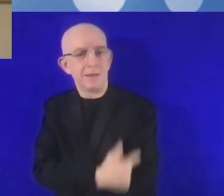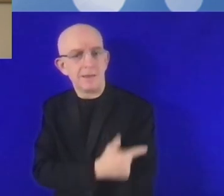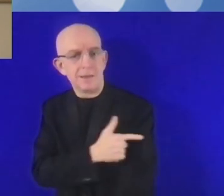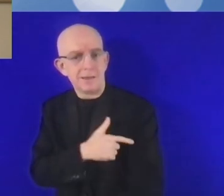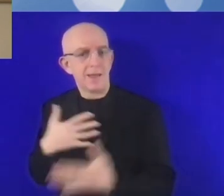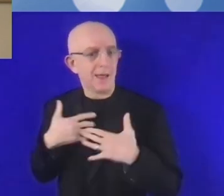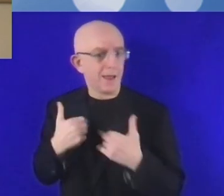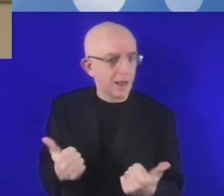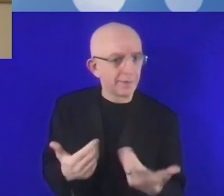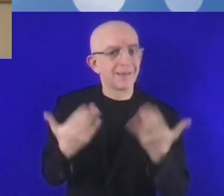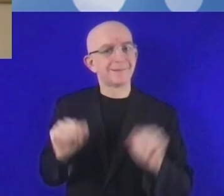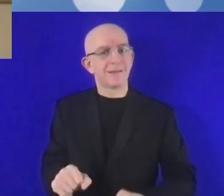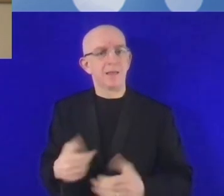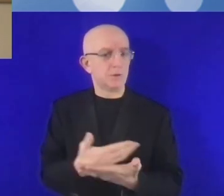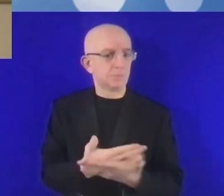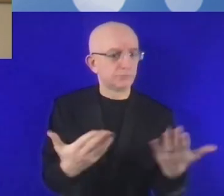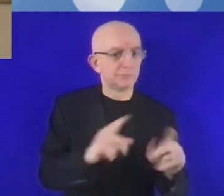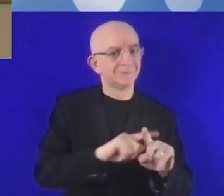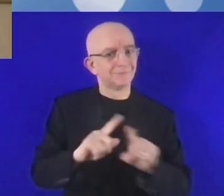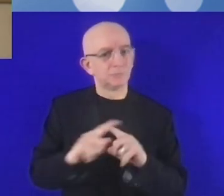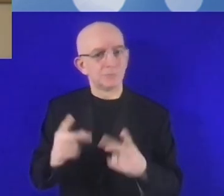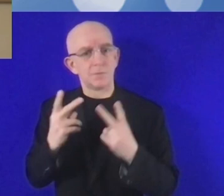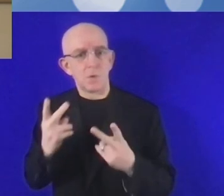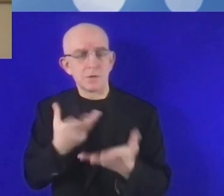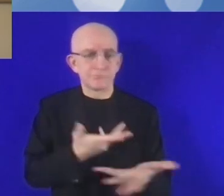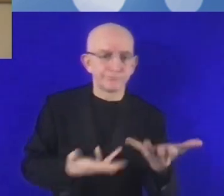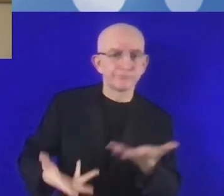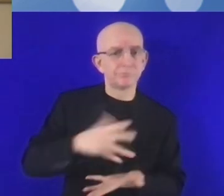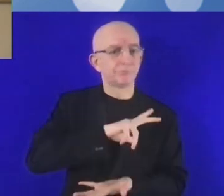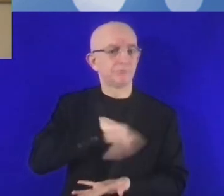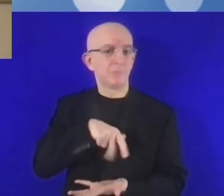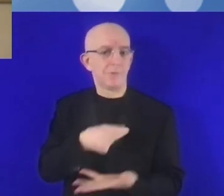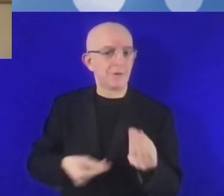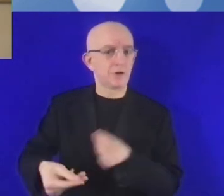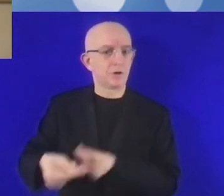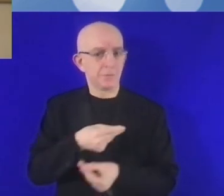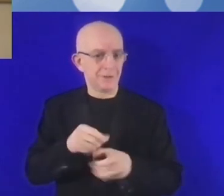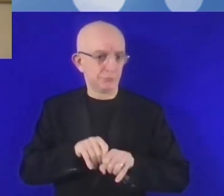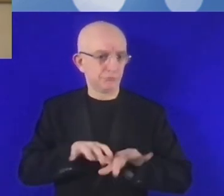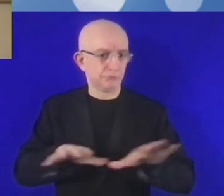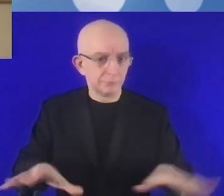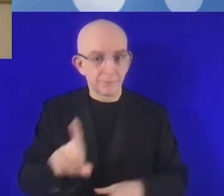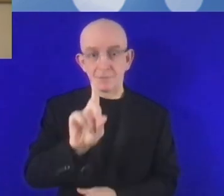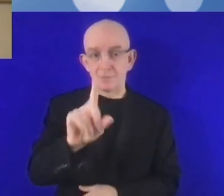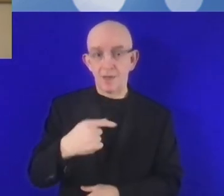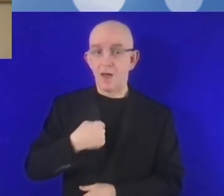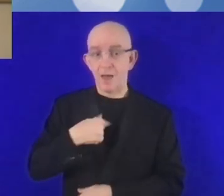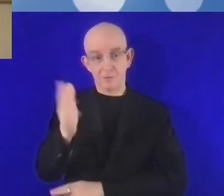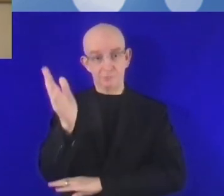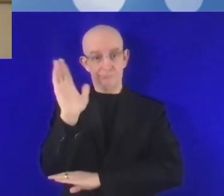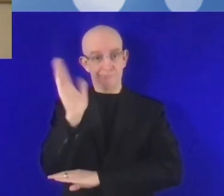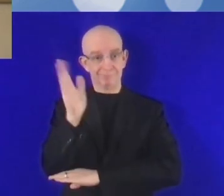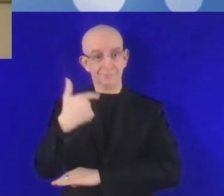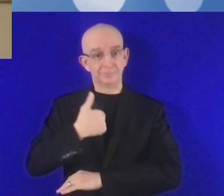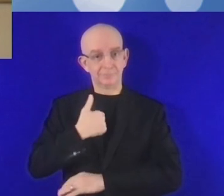of Africa in particular, so that we can see the socioeconomic progress fully realized in the potential